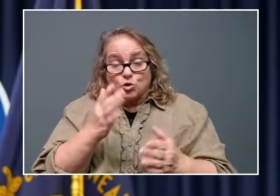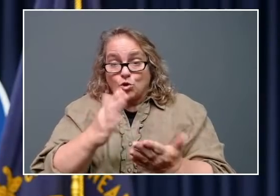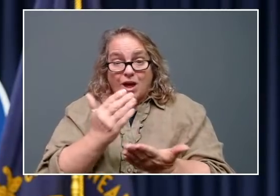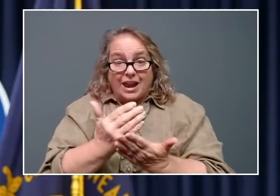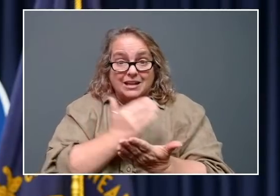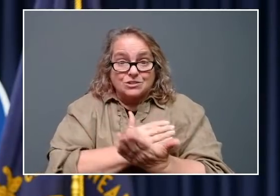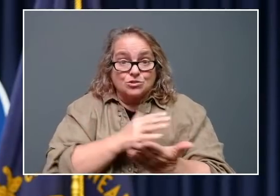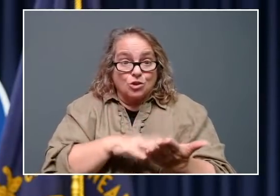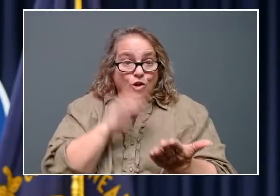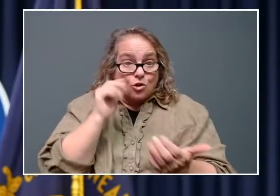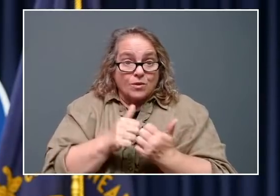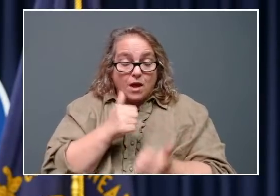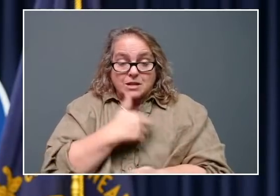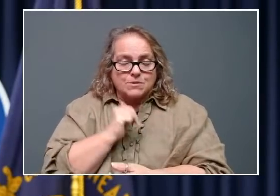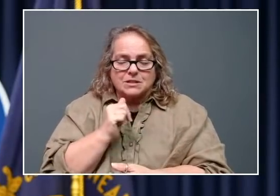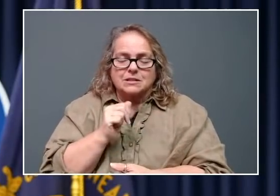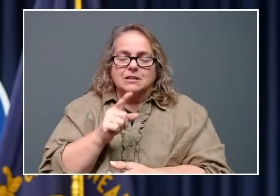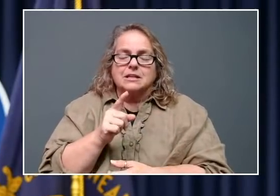is knowing when